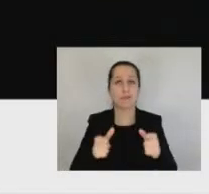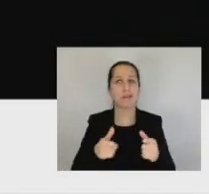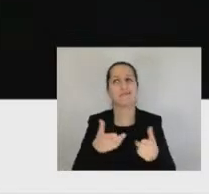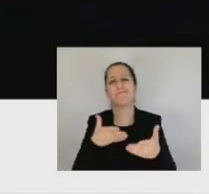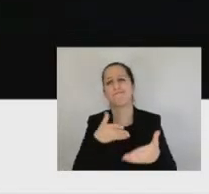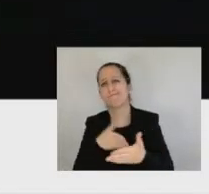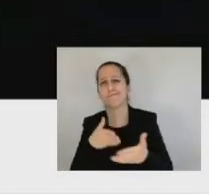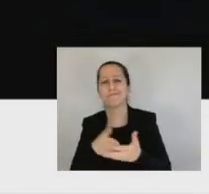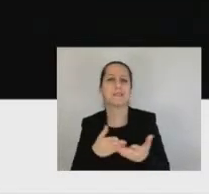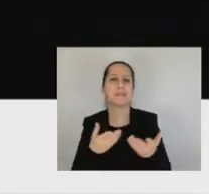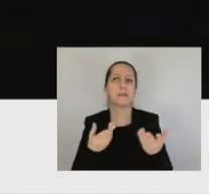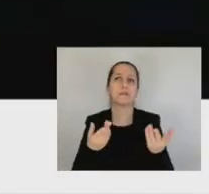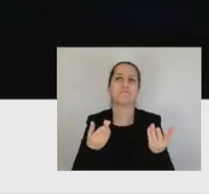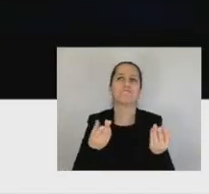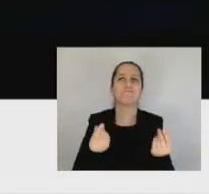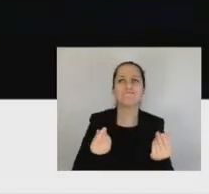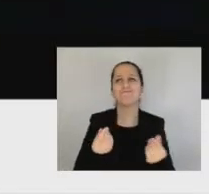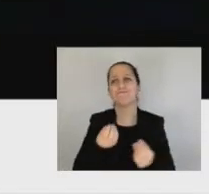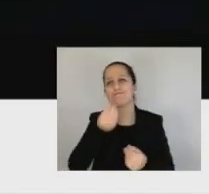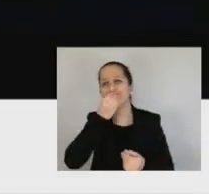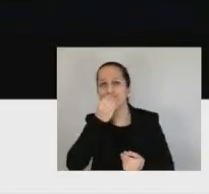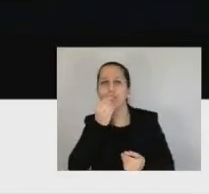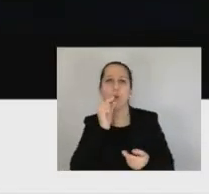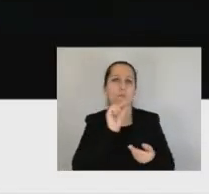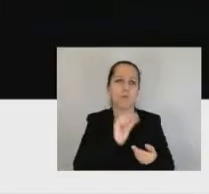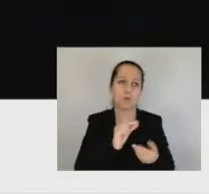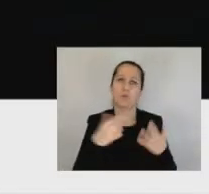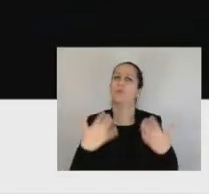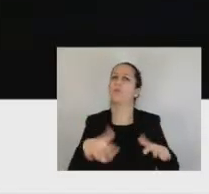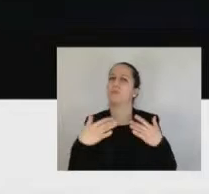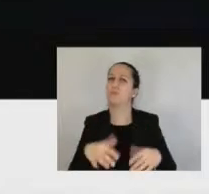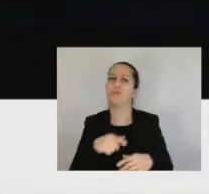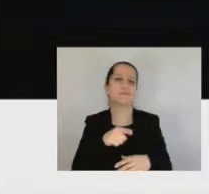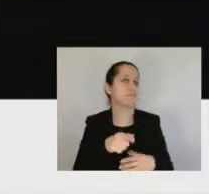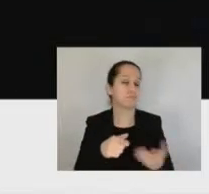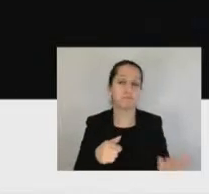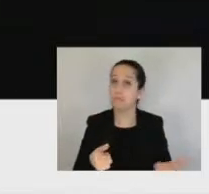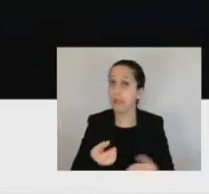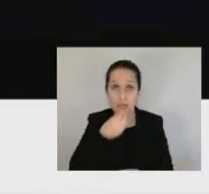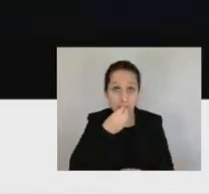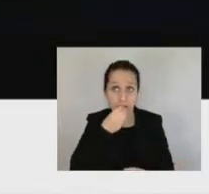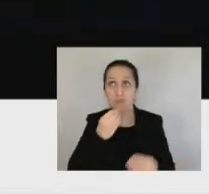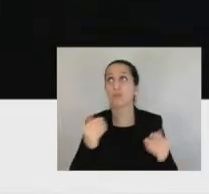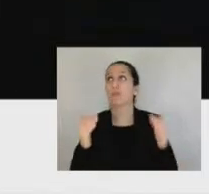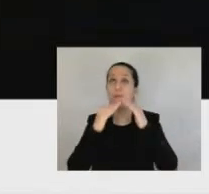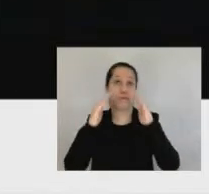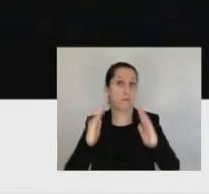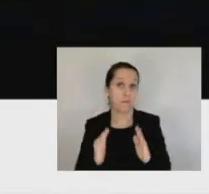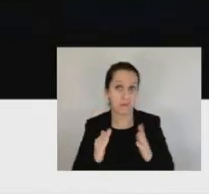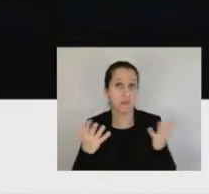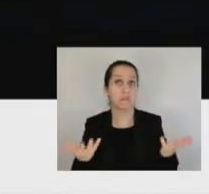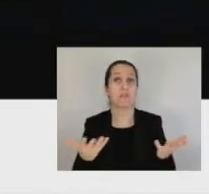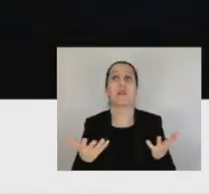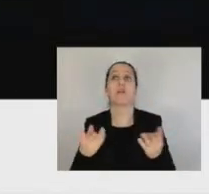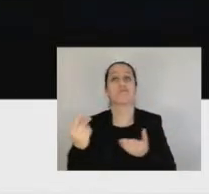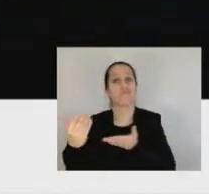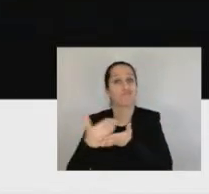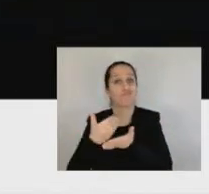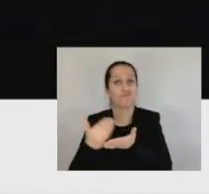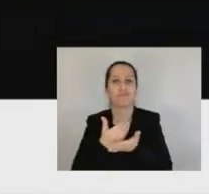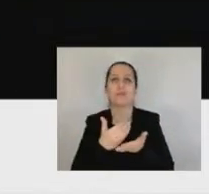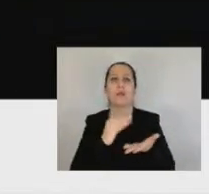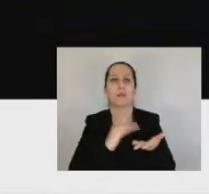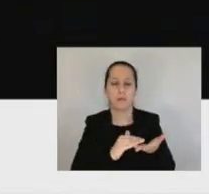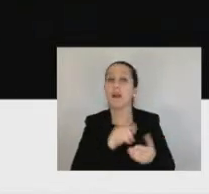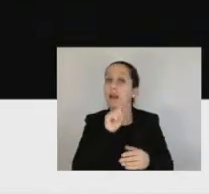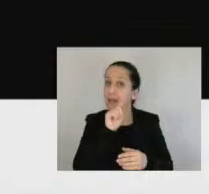reduce or mitigate material deprivation that has an impact on health. There is experience from the point of view of food,